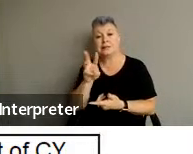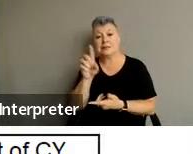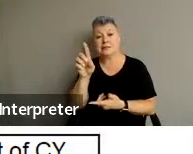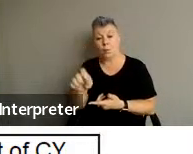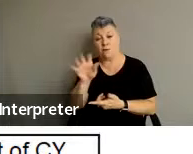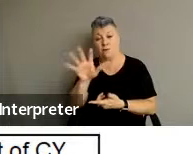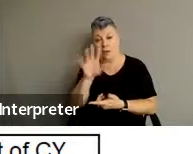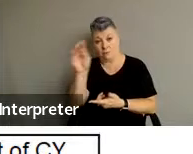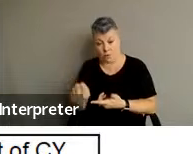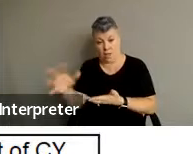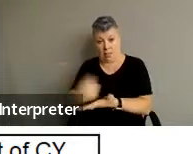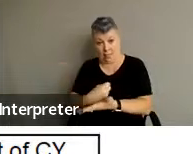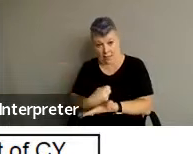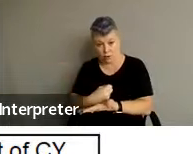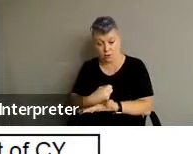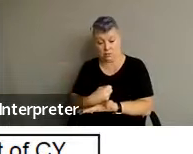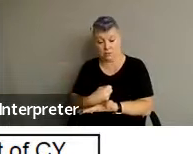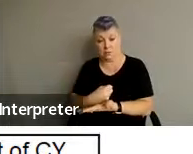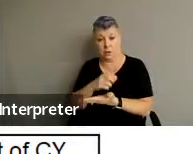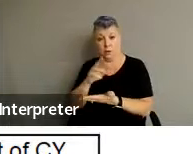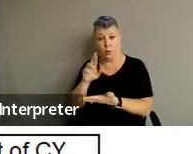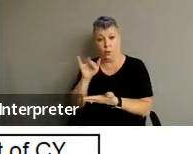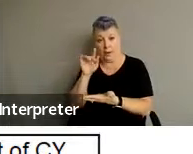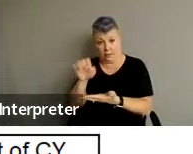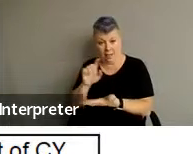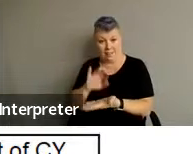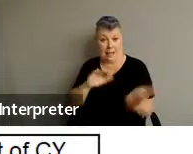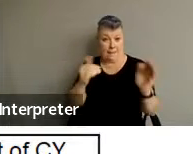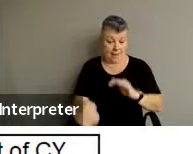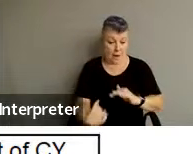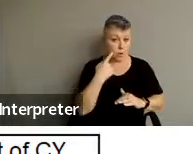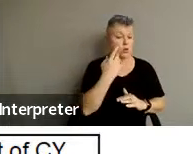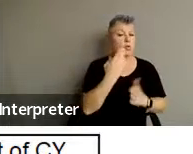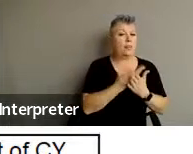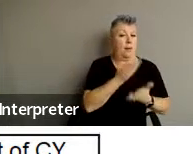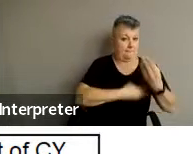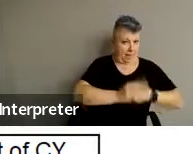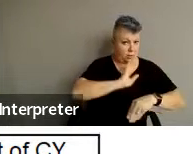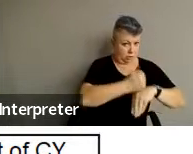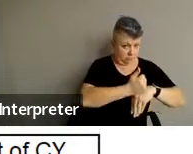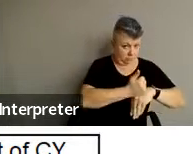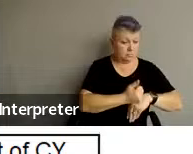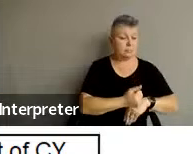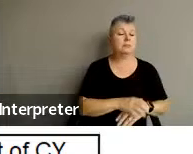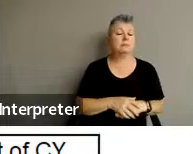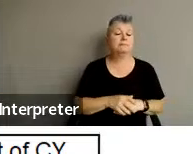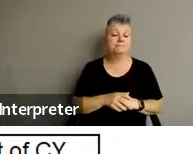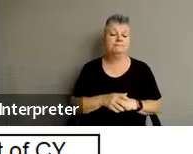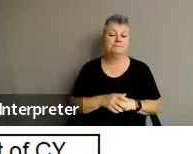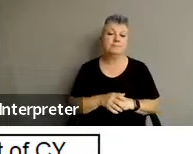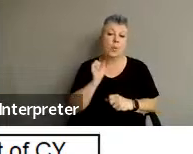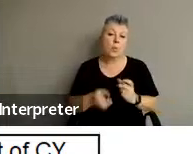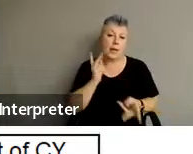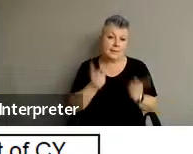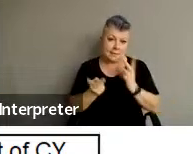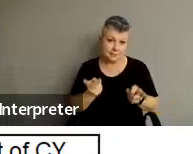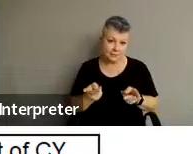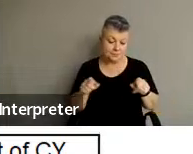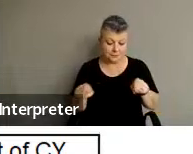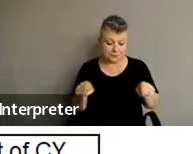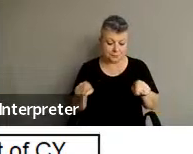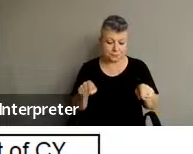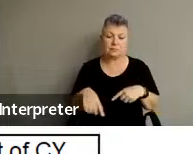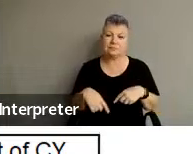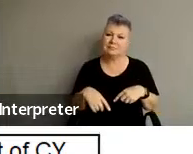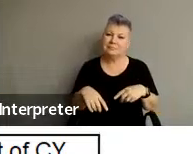then we compare it to what is budgeted as revenue in the fiscal year 25 budget. So you can see between that, it's